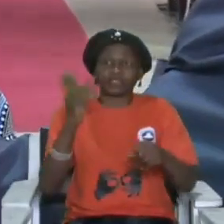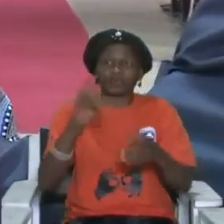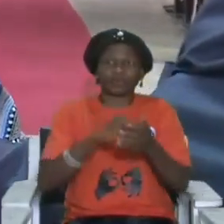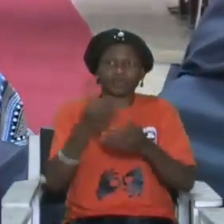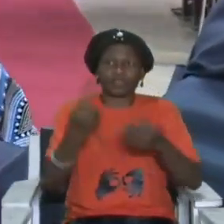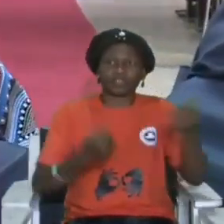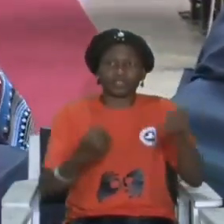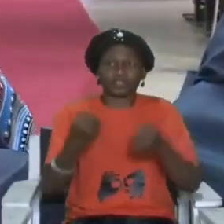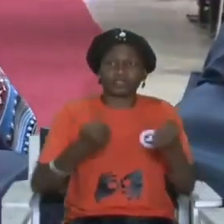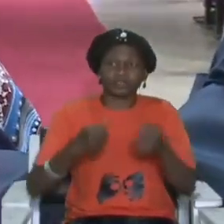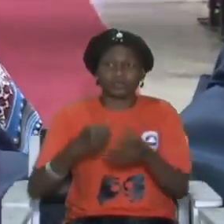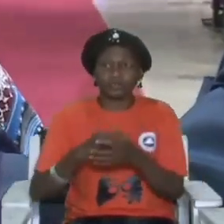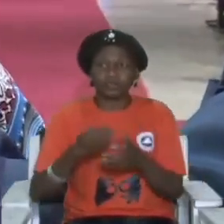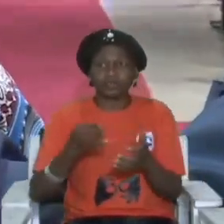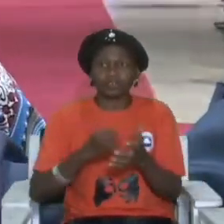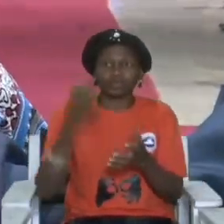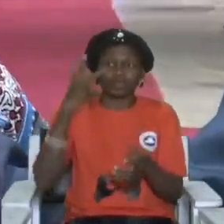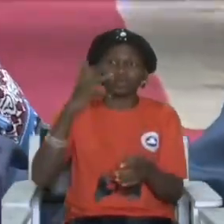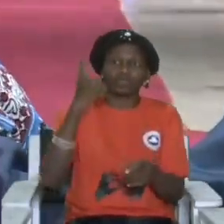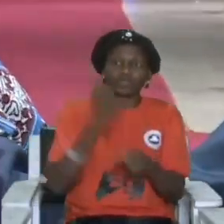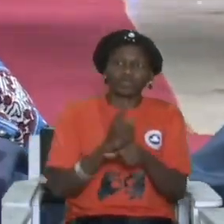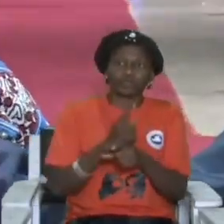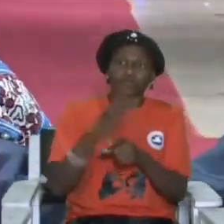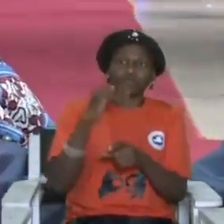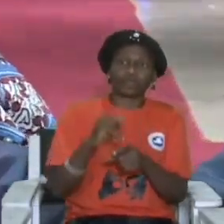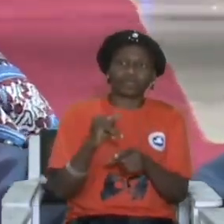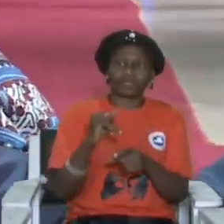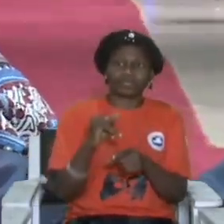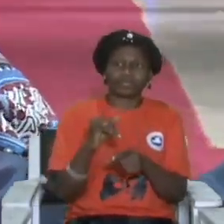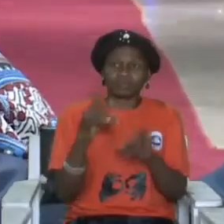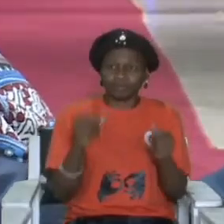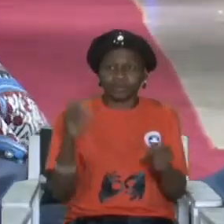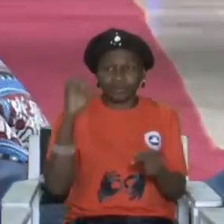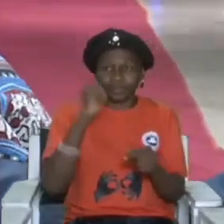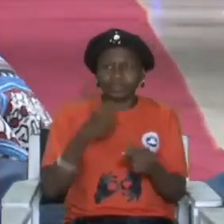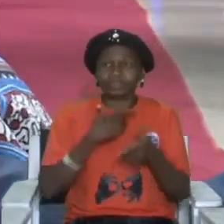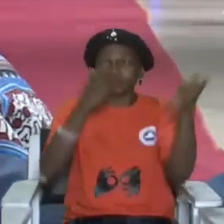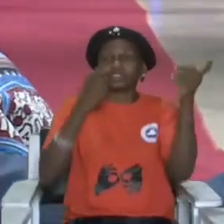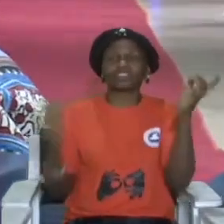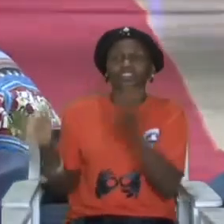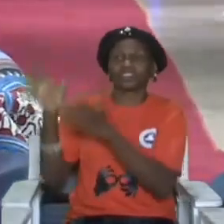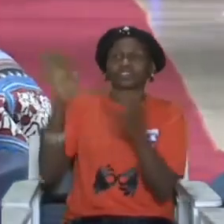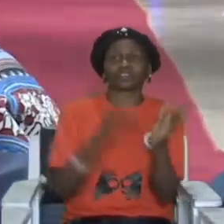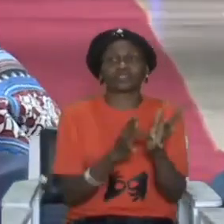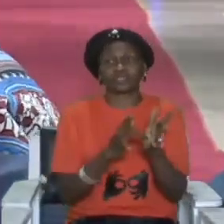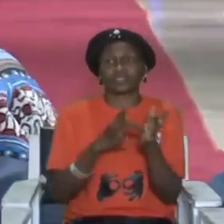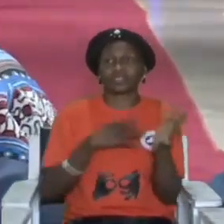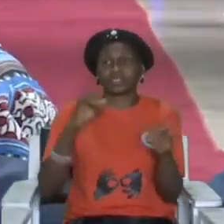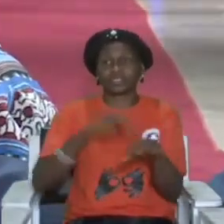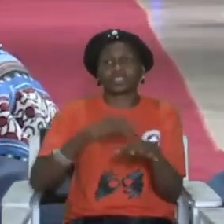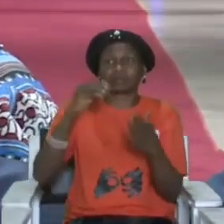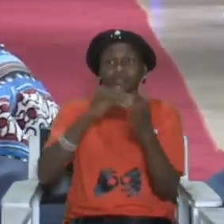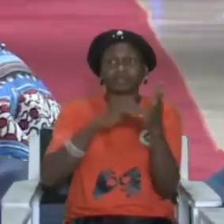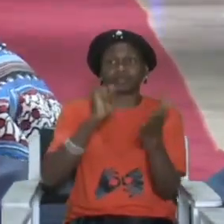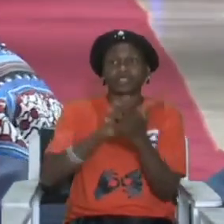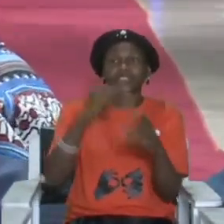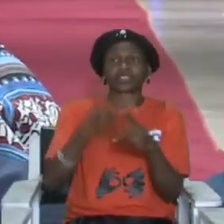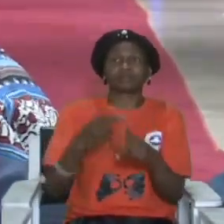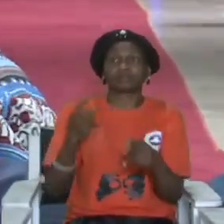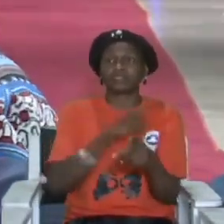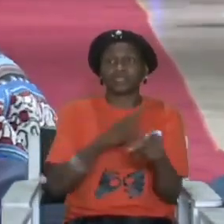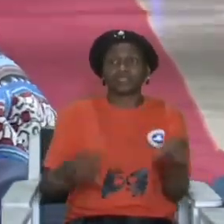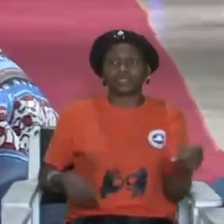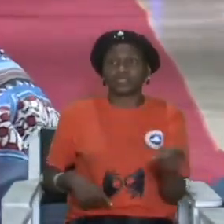car. It was just by a split of a second, I screamed, "Jesus!" And at the mention of that name, the